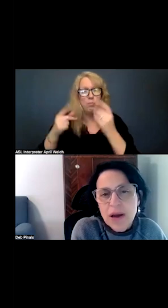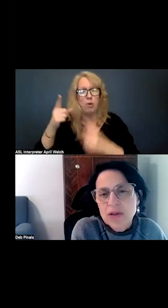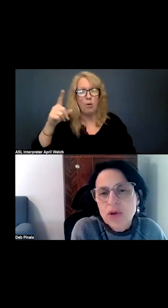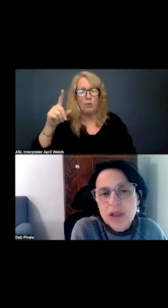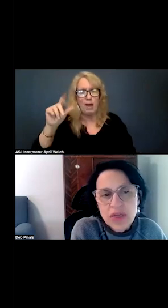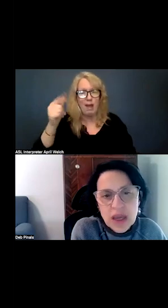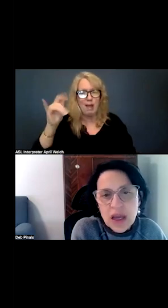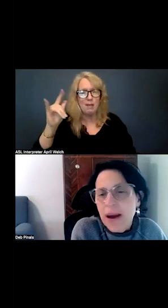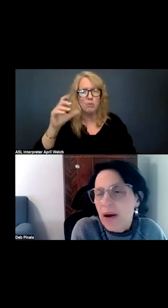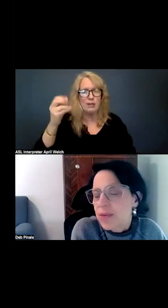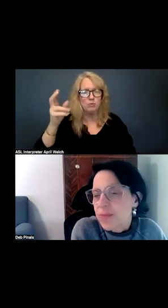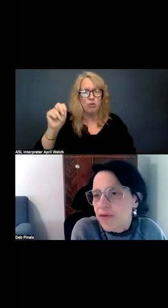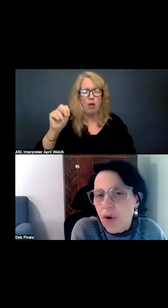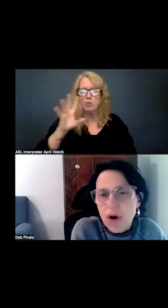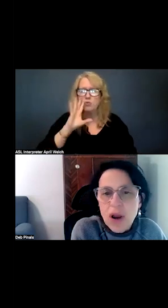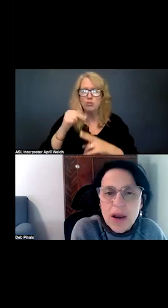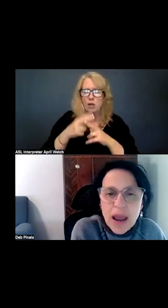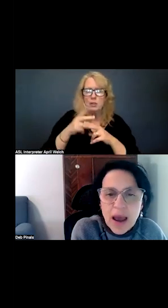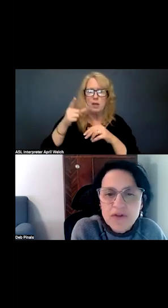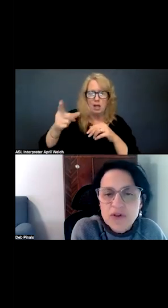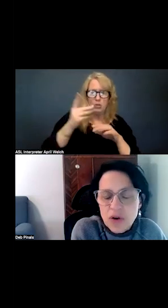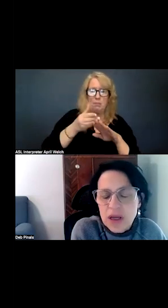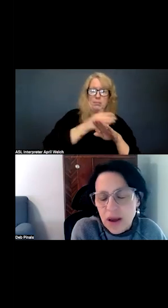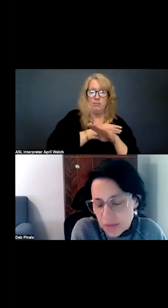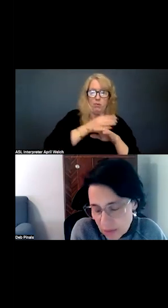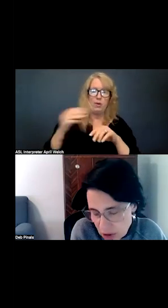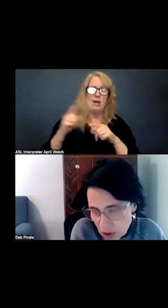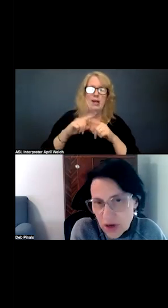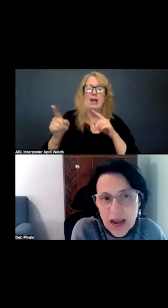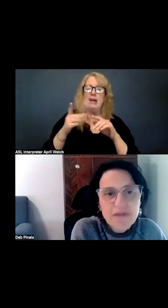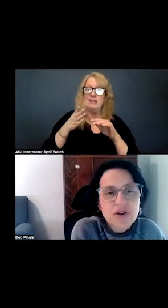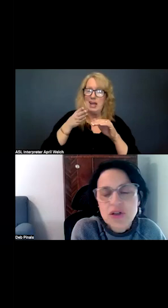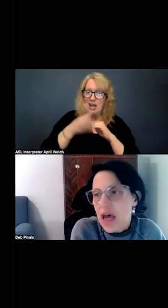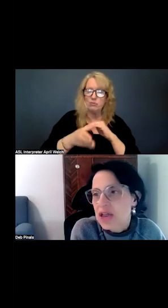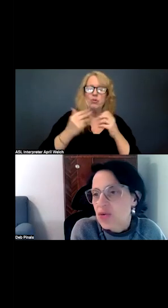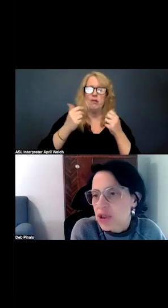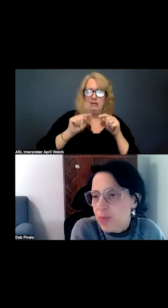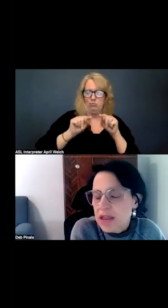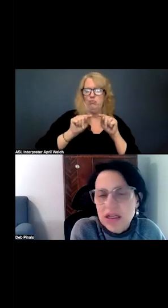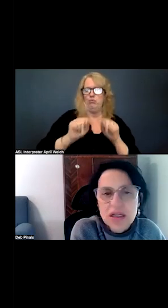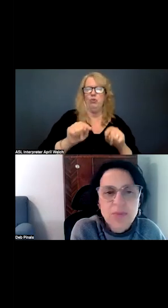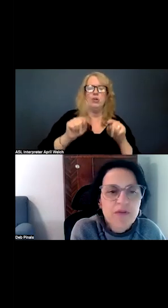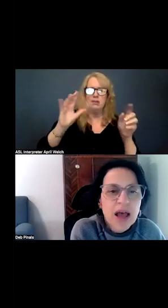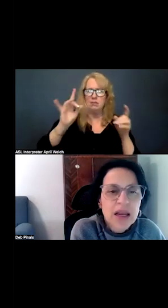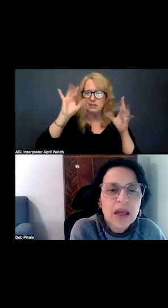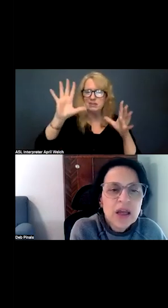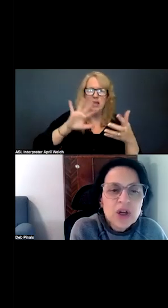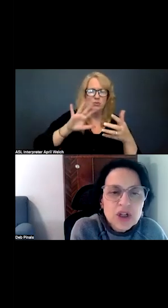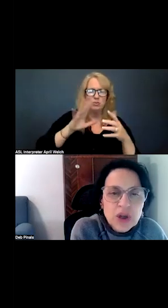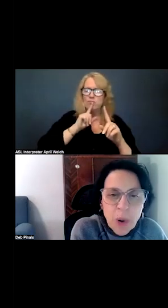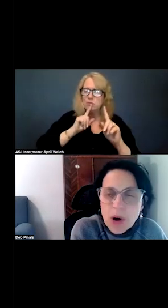dialoguing about, and really thinking about the before and during and after disaster responses, and